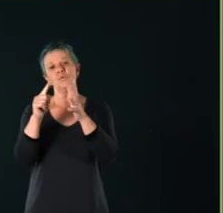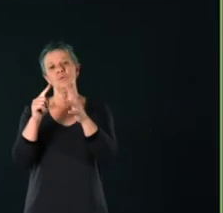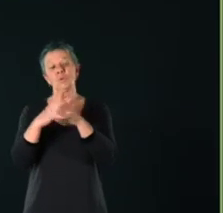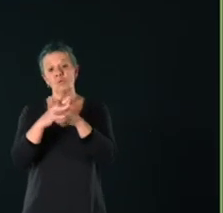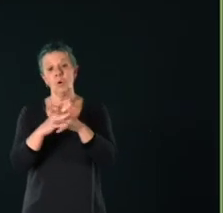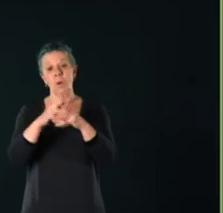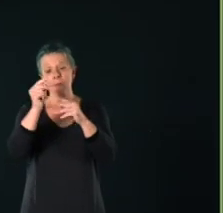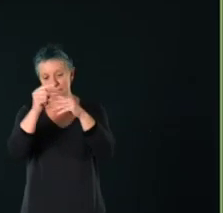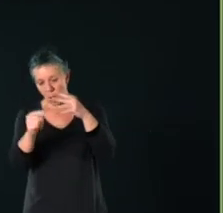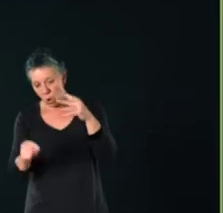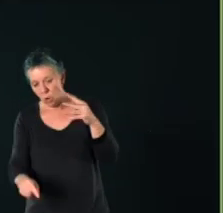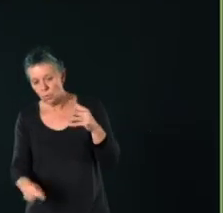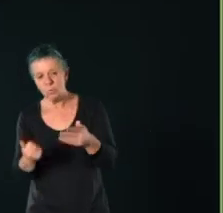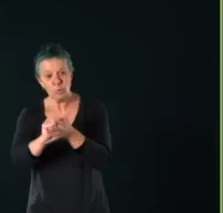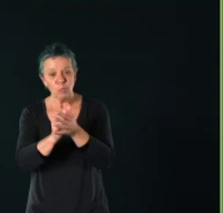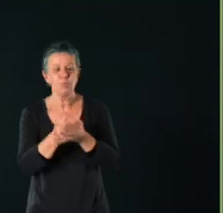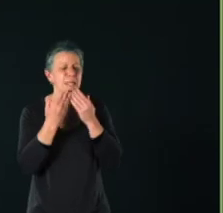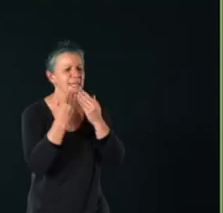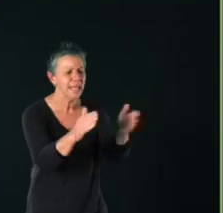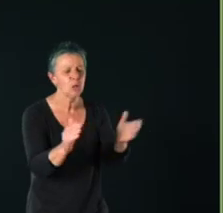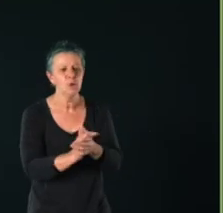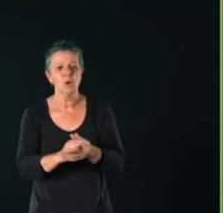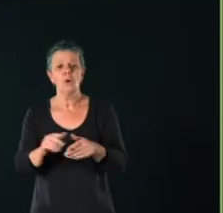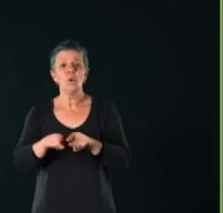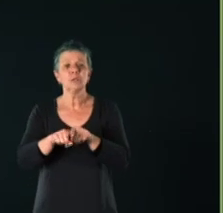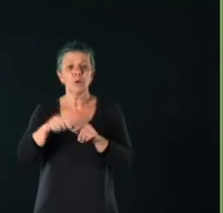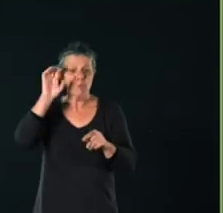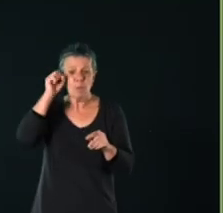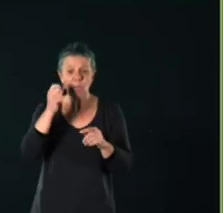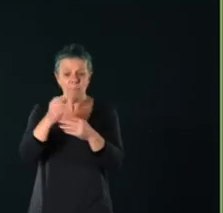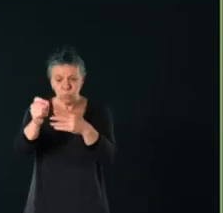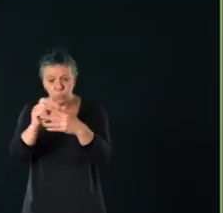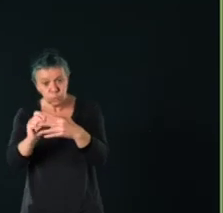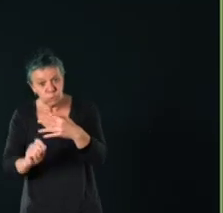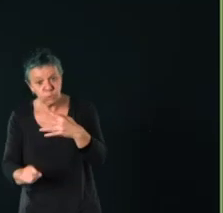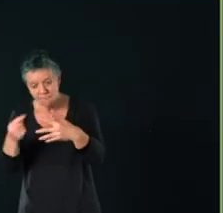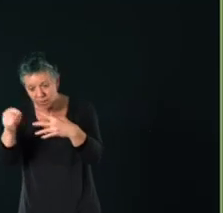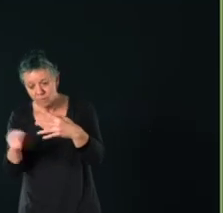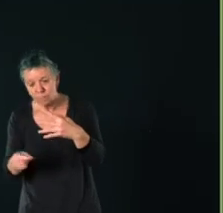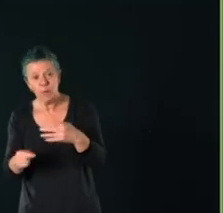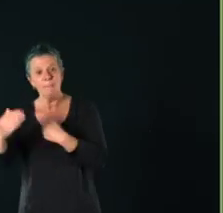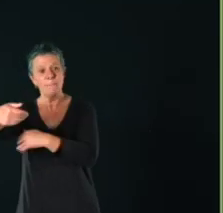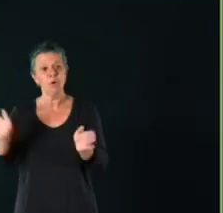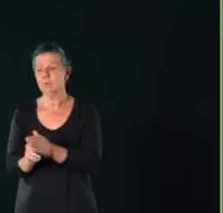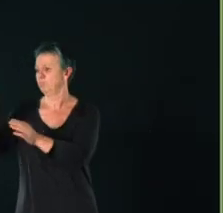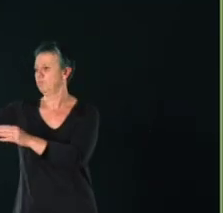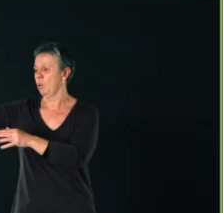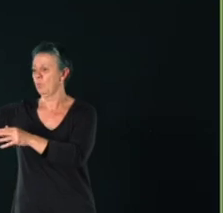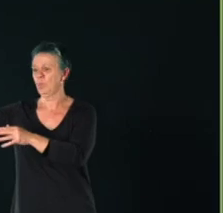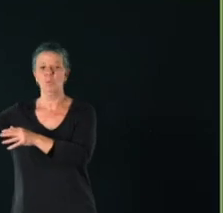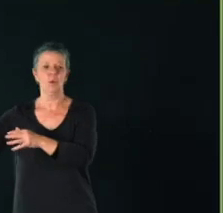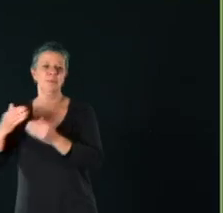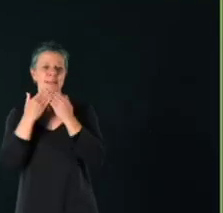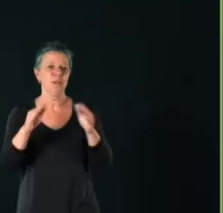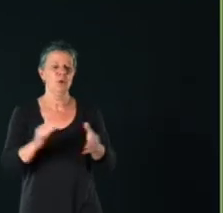to fill out your straw poll form. There's pens down the front if you haven't got one. Put them in the bin, and the counts for those will be on the Facebook